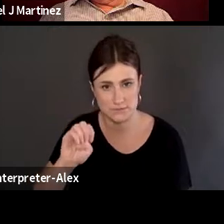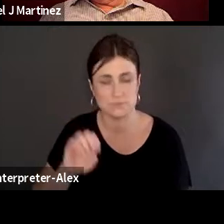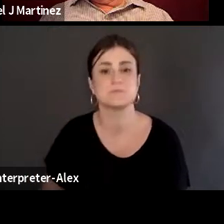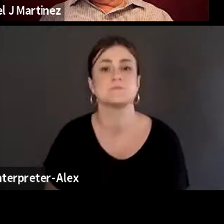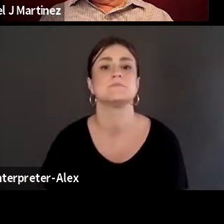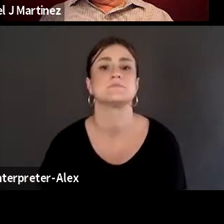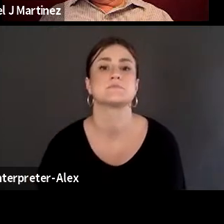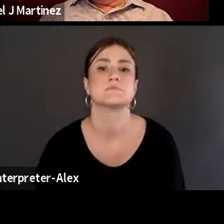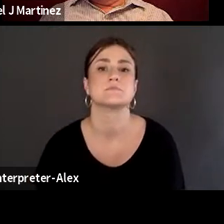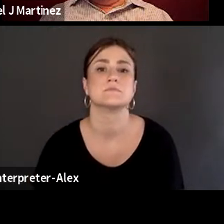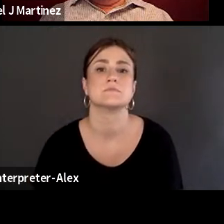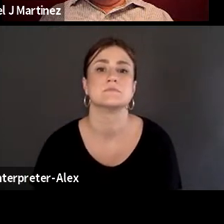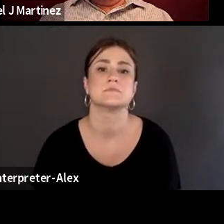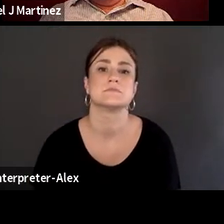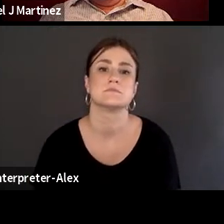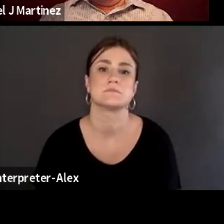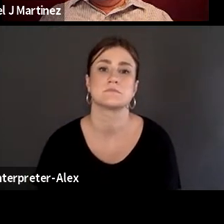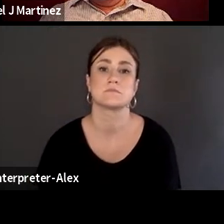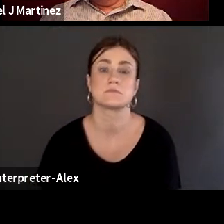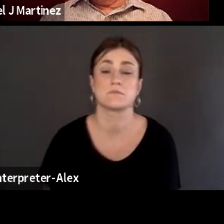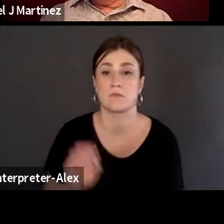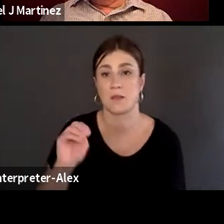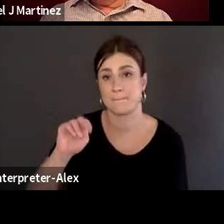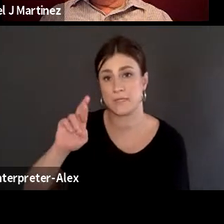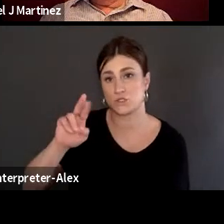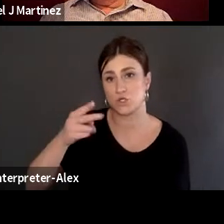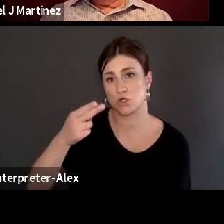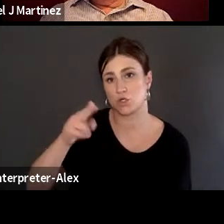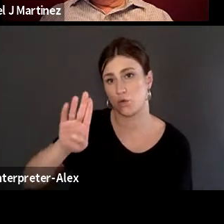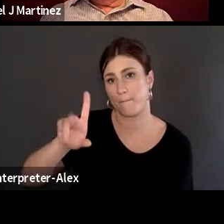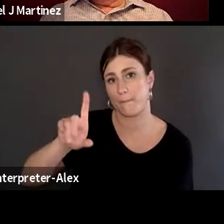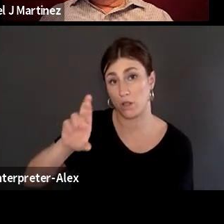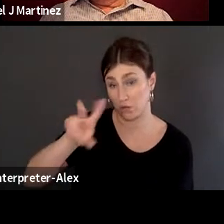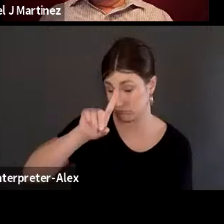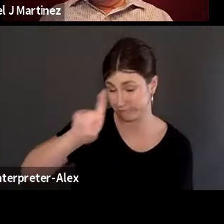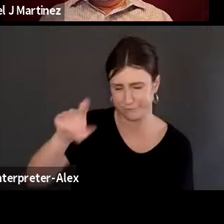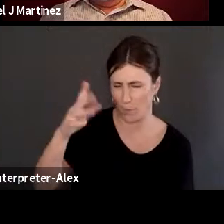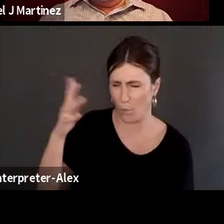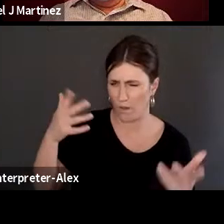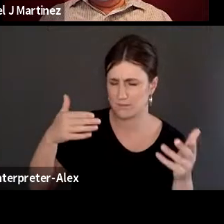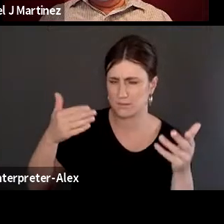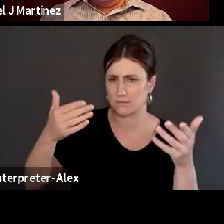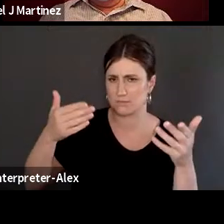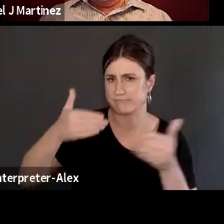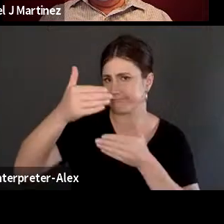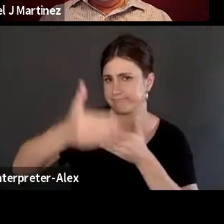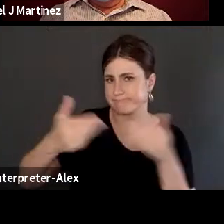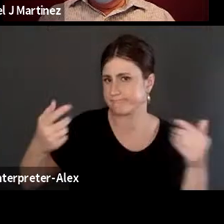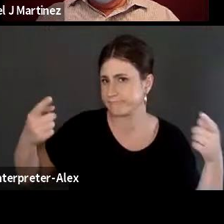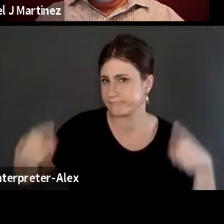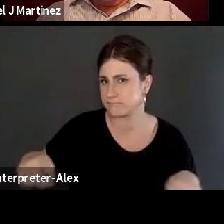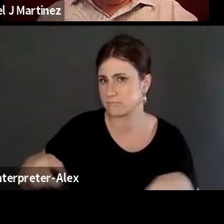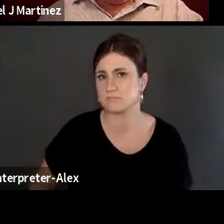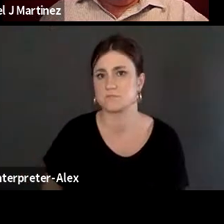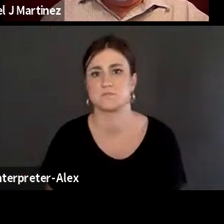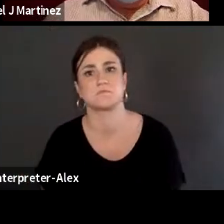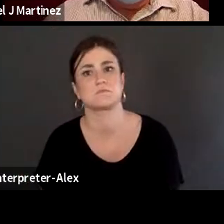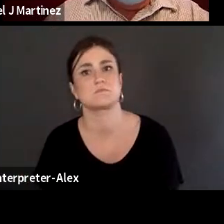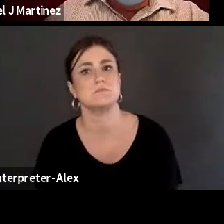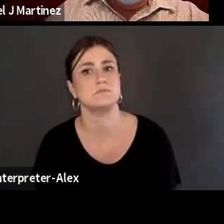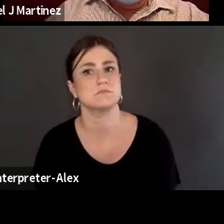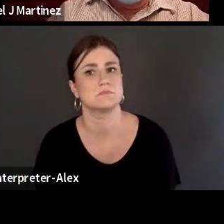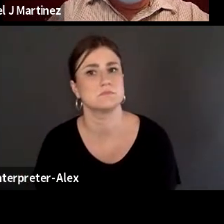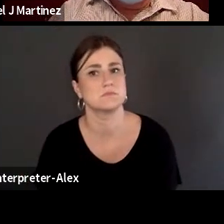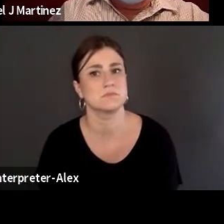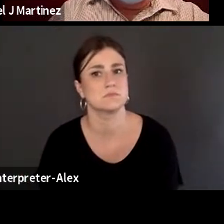Mr. Hubler, was that a direct question for you in terms of what would happen next? So I think that the question was about the action